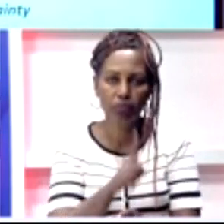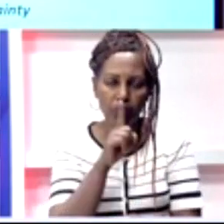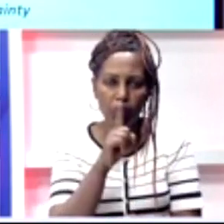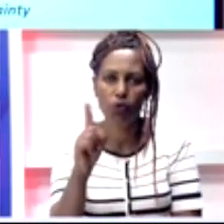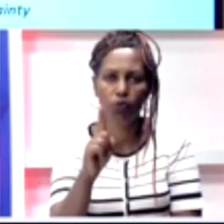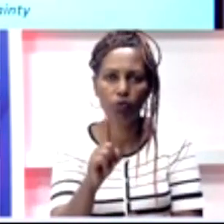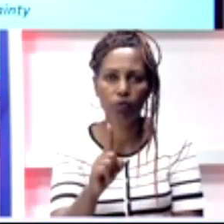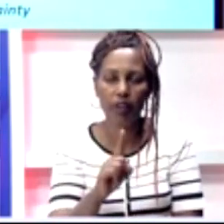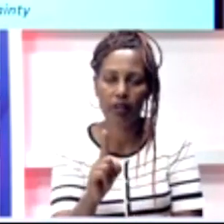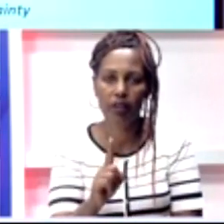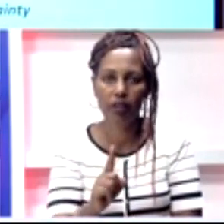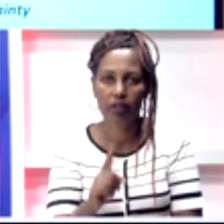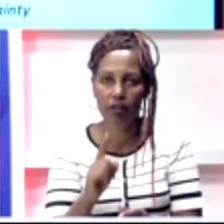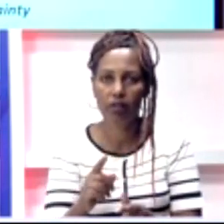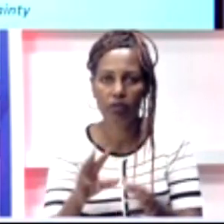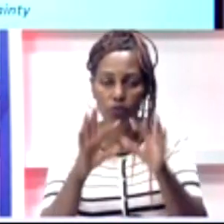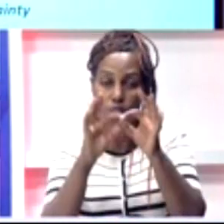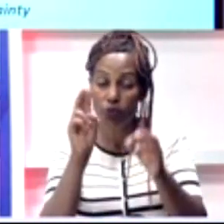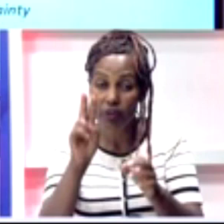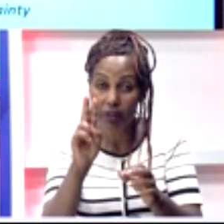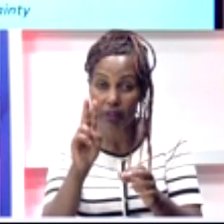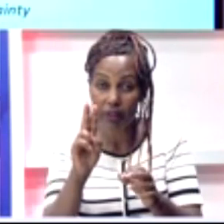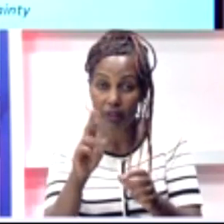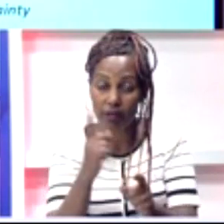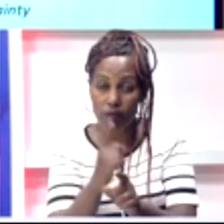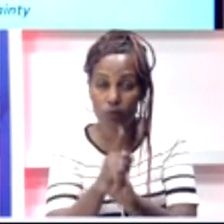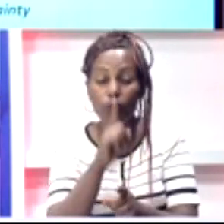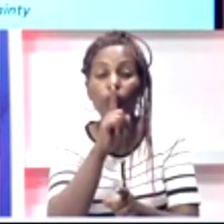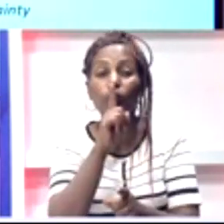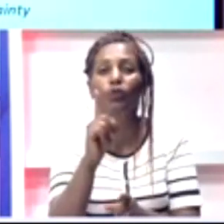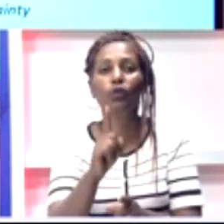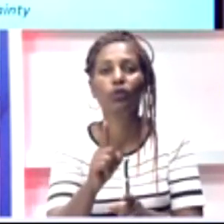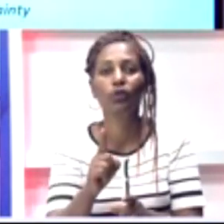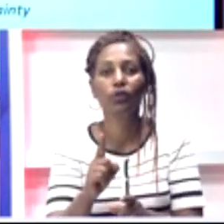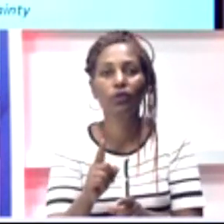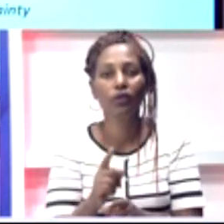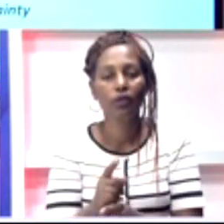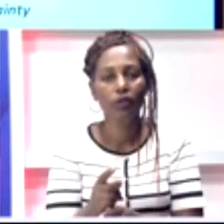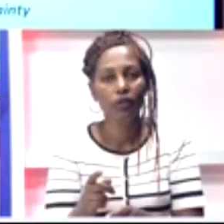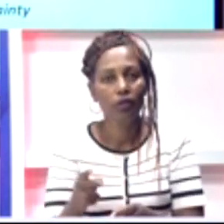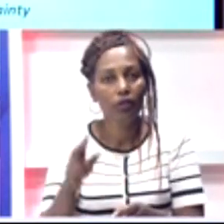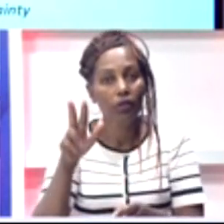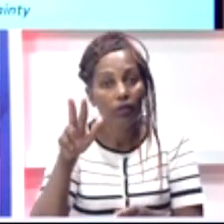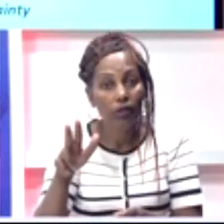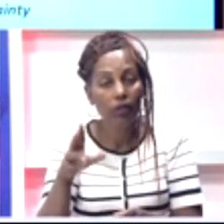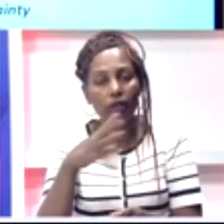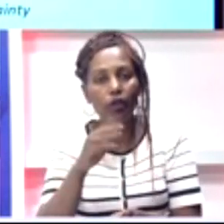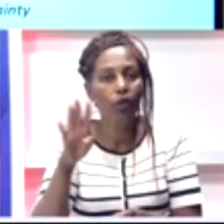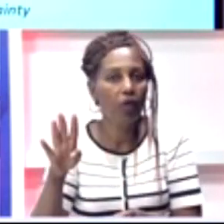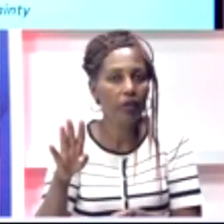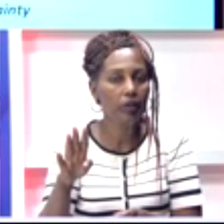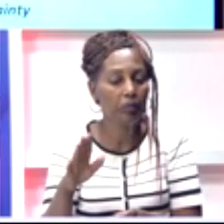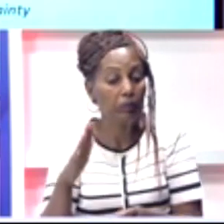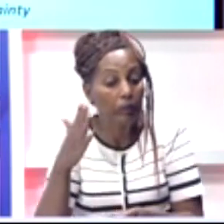certainty expressions in the same place also. Three and four are not sure to happen. You can use